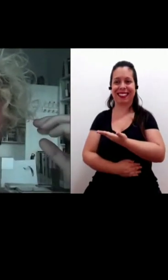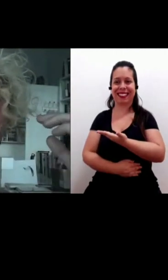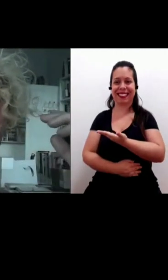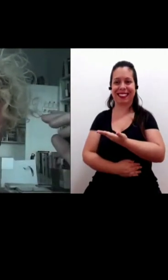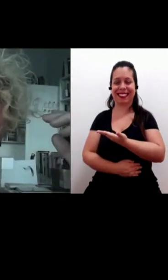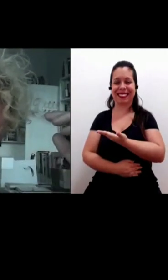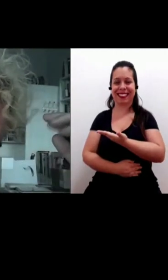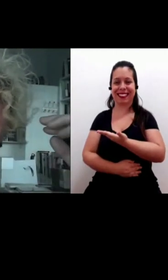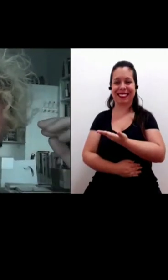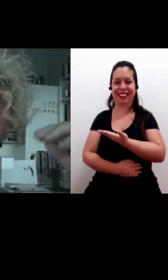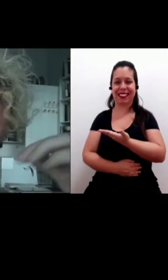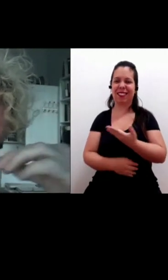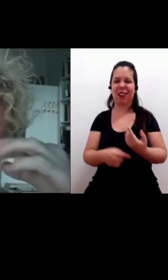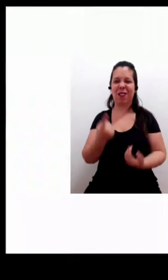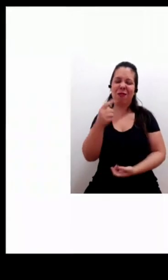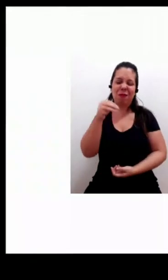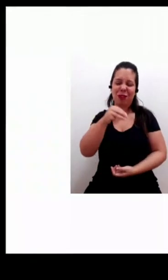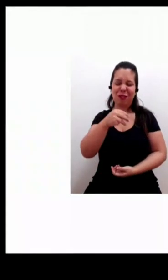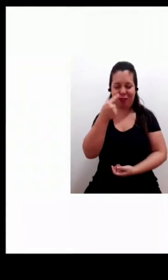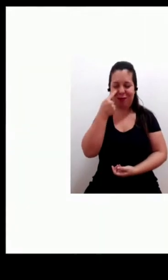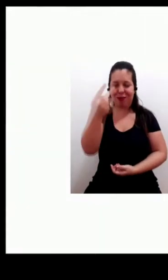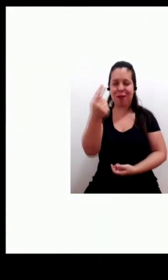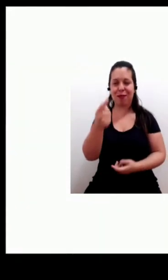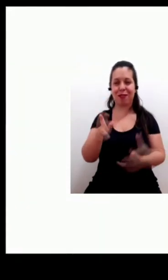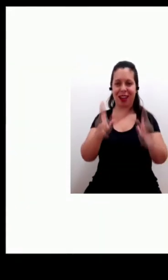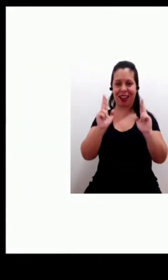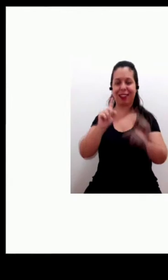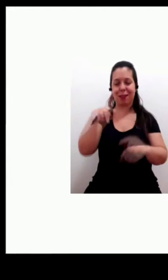something like that, and talk about the film.